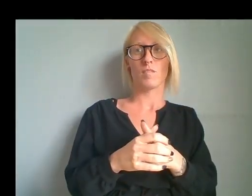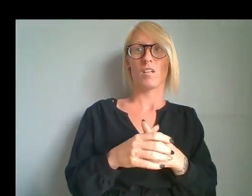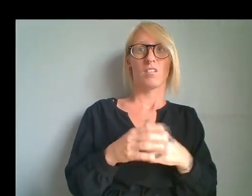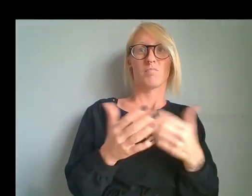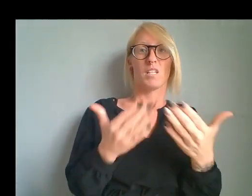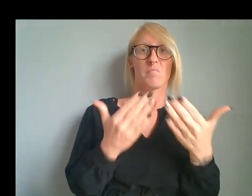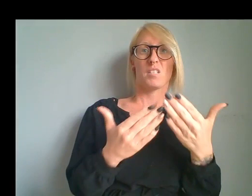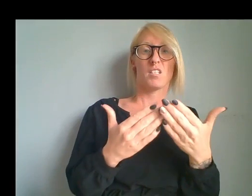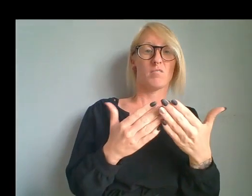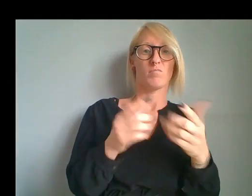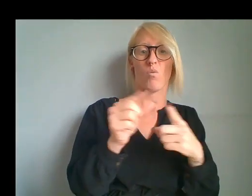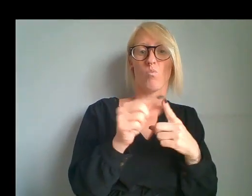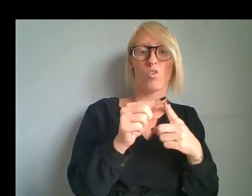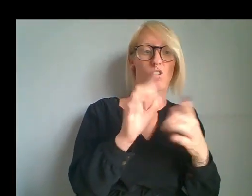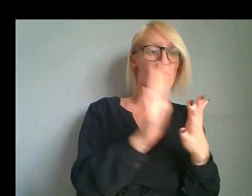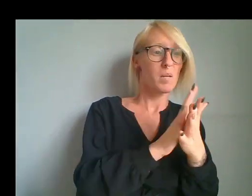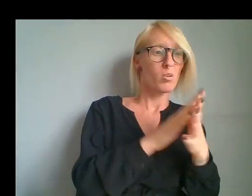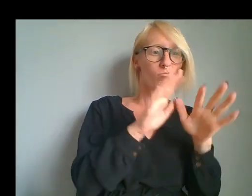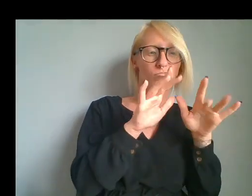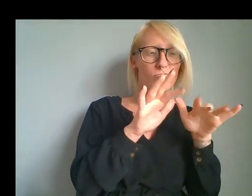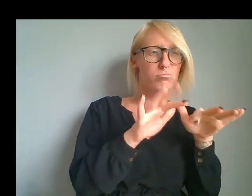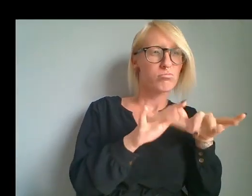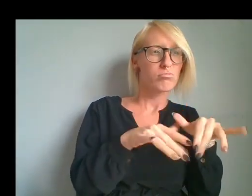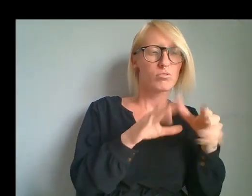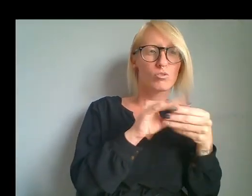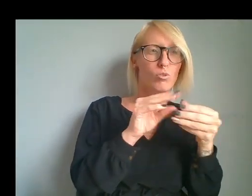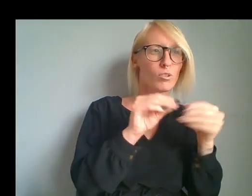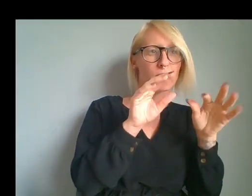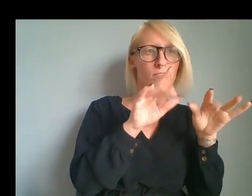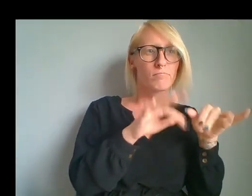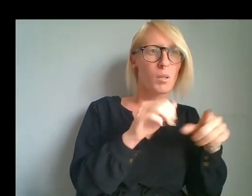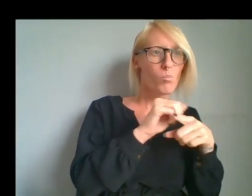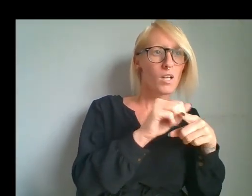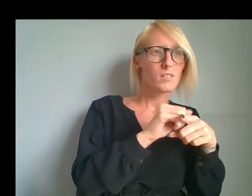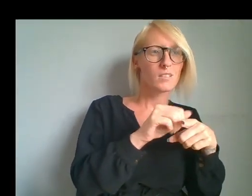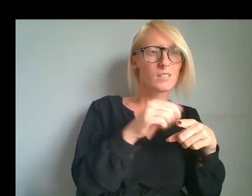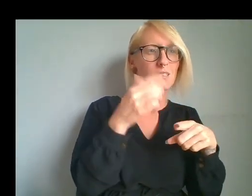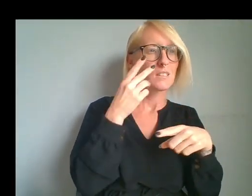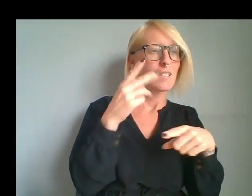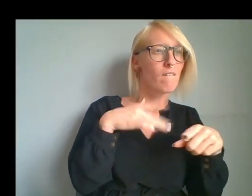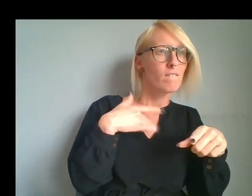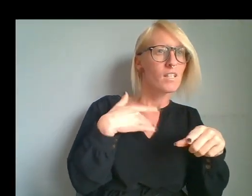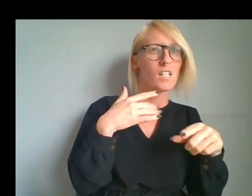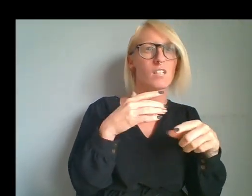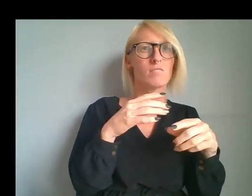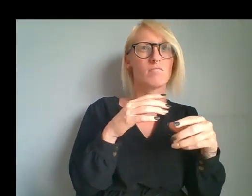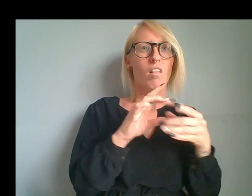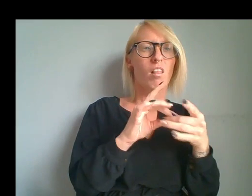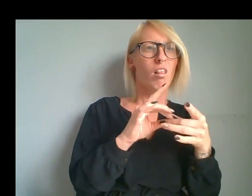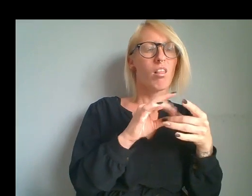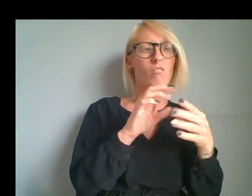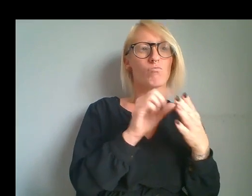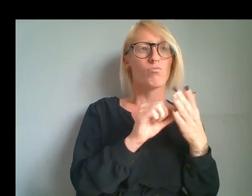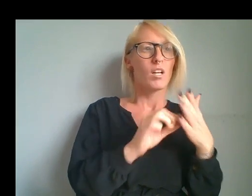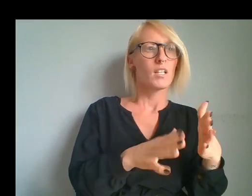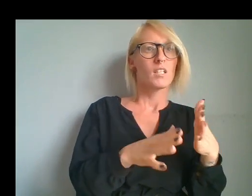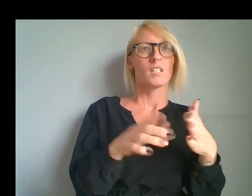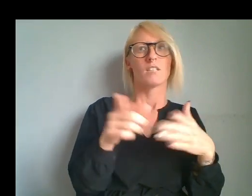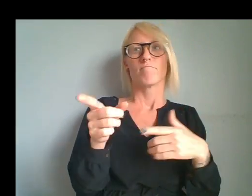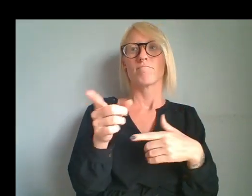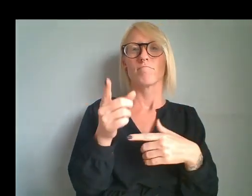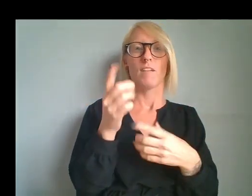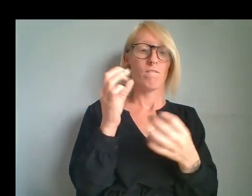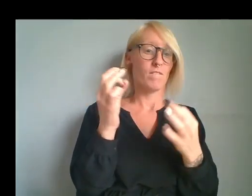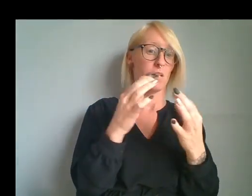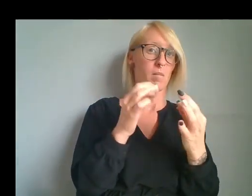document and start doing some stories in there and see how you feel about writing and get feedback from other staff or